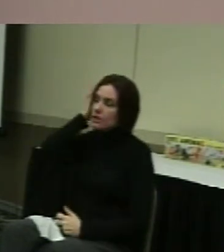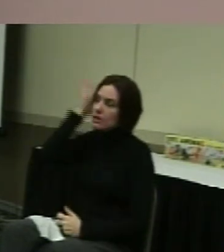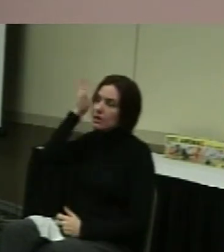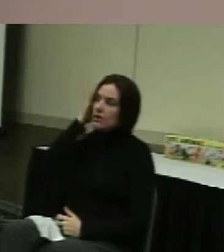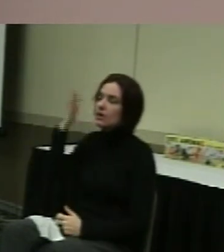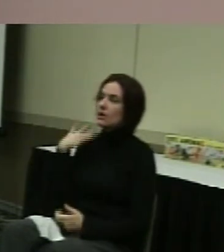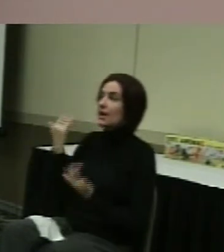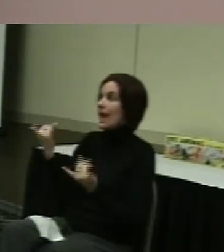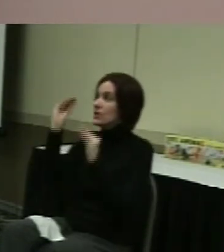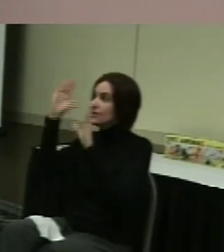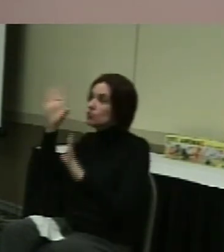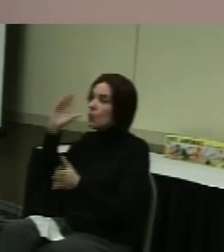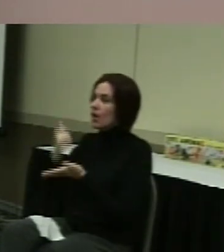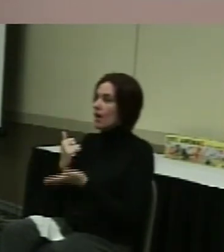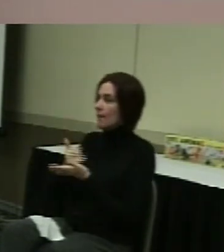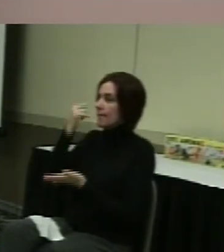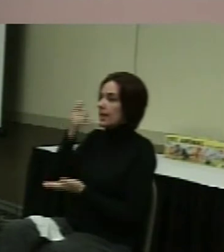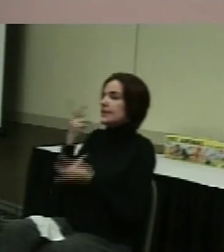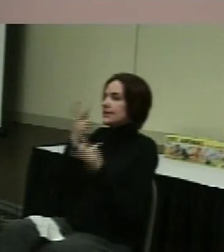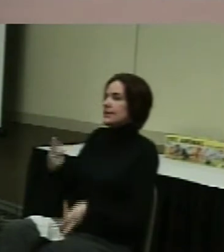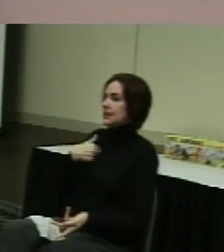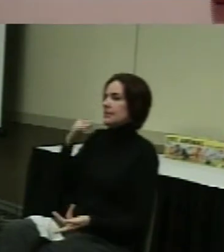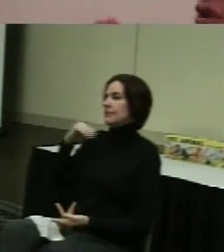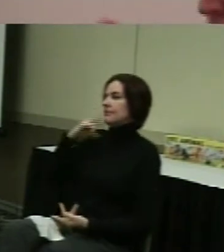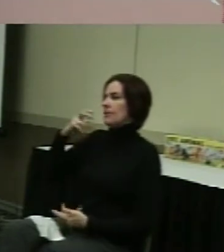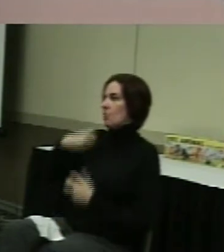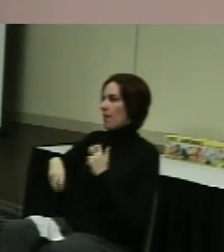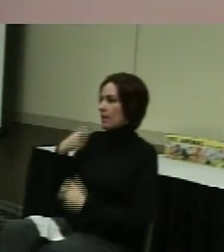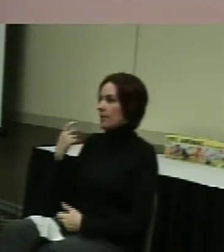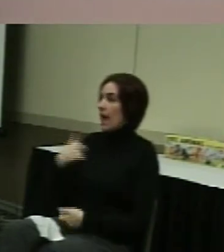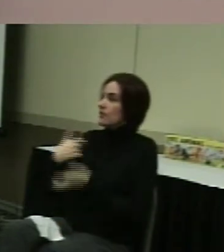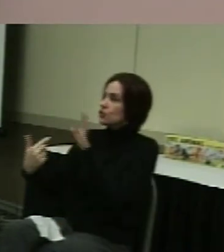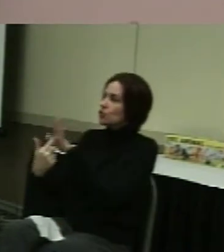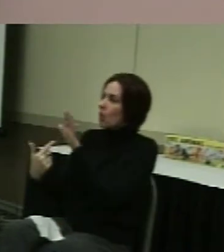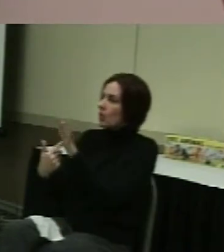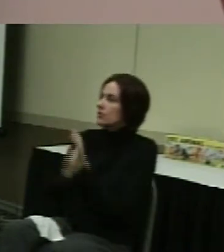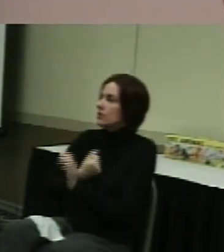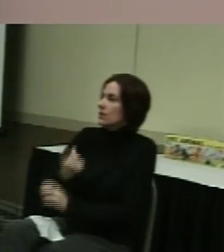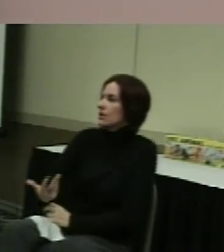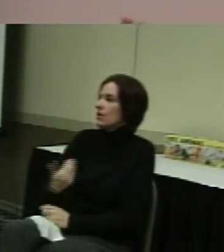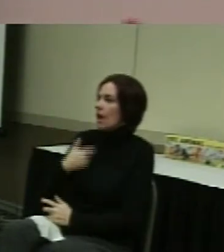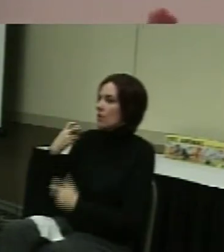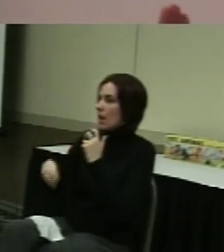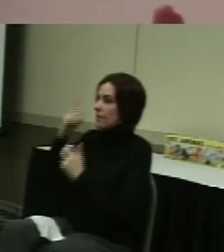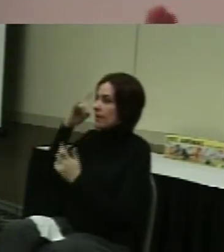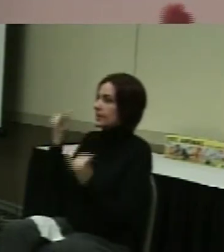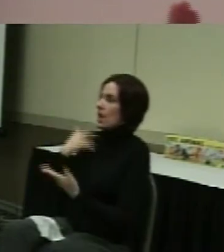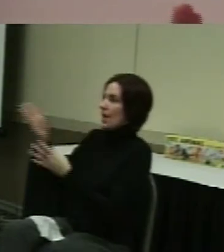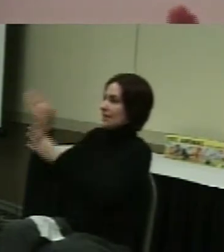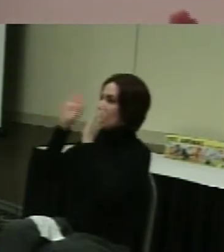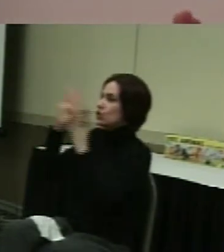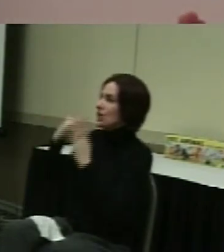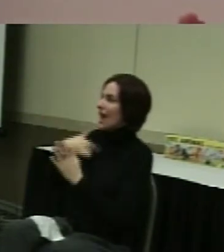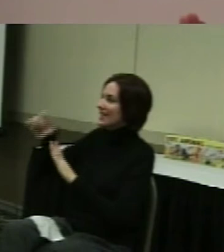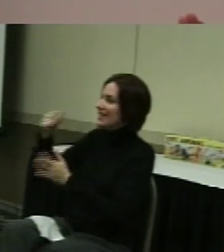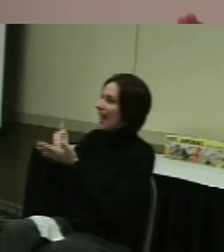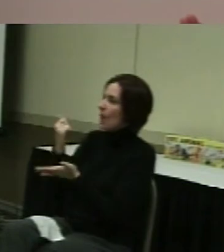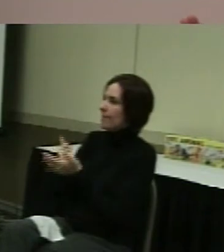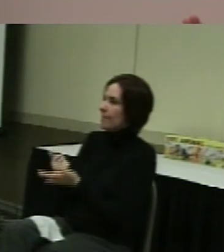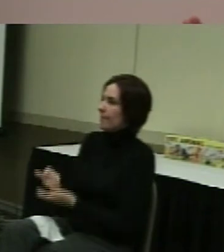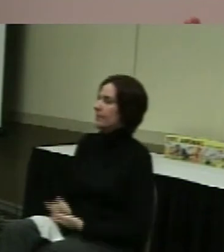the teacher will help me. You know, I'm showing that I have a problem. I'm getting attention. I need help.